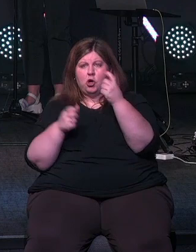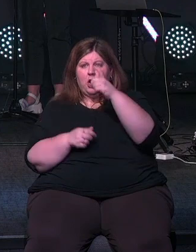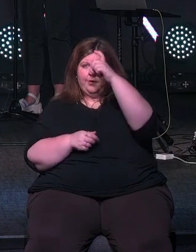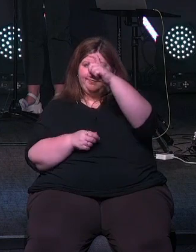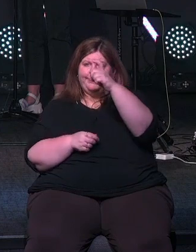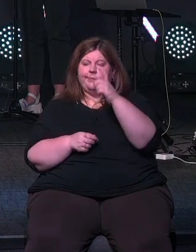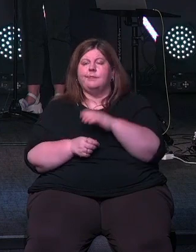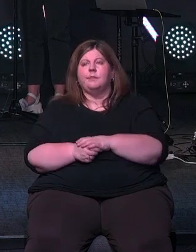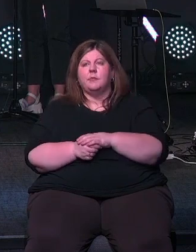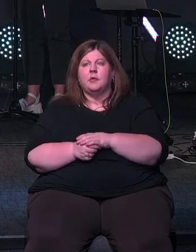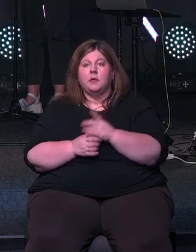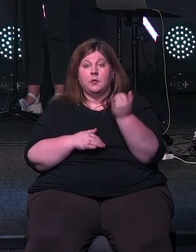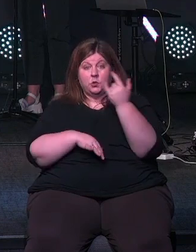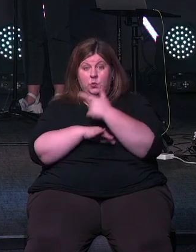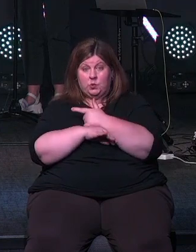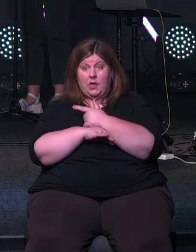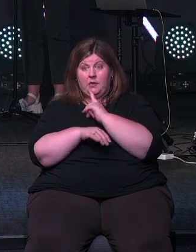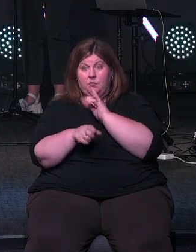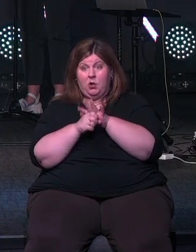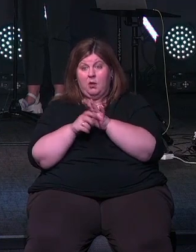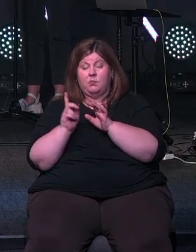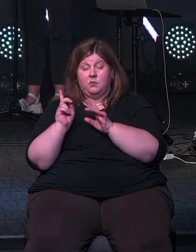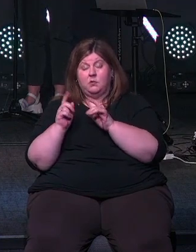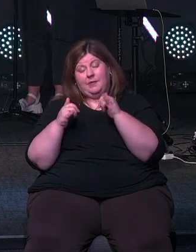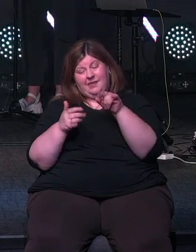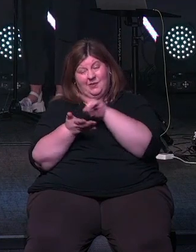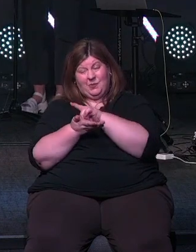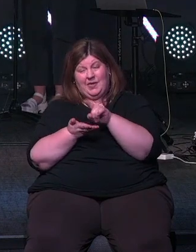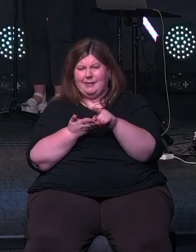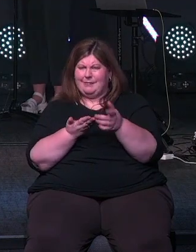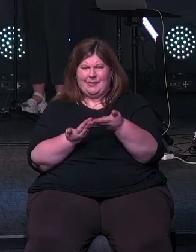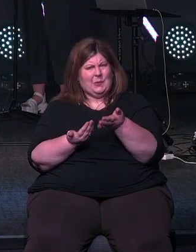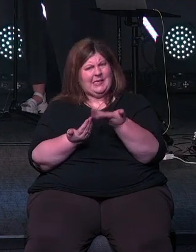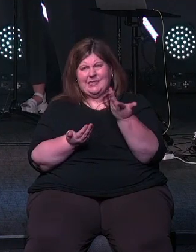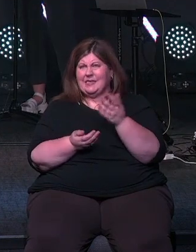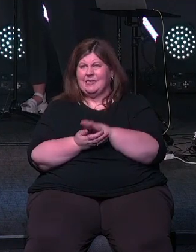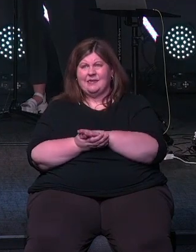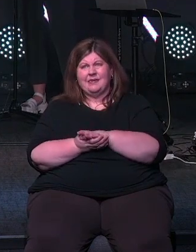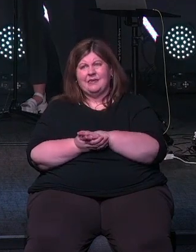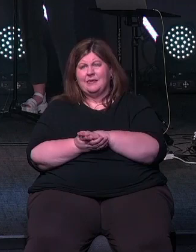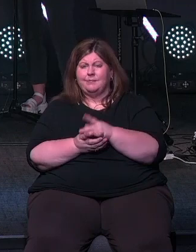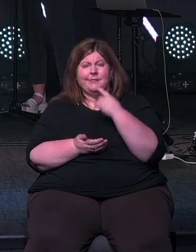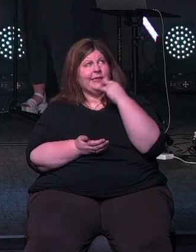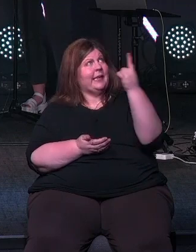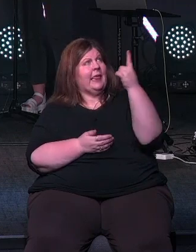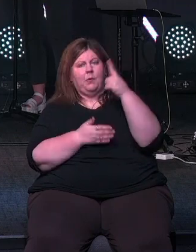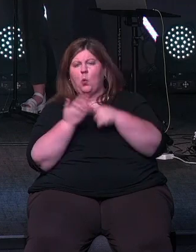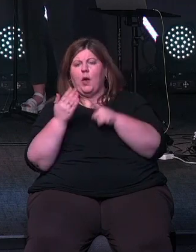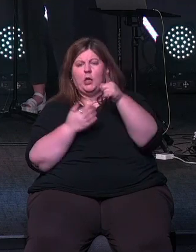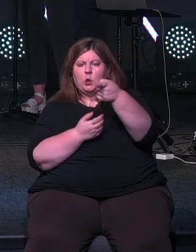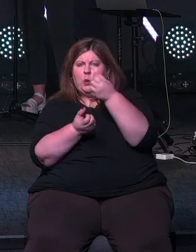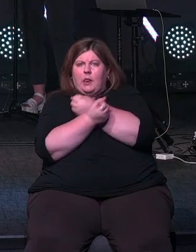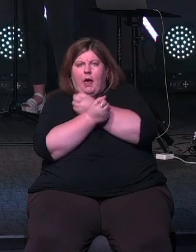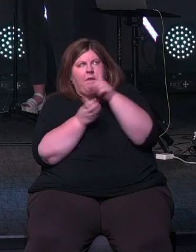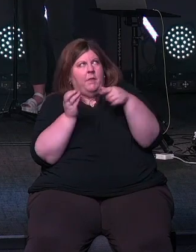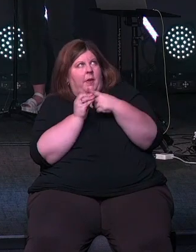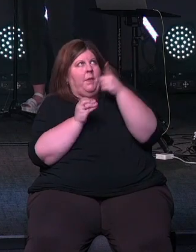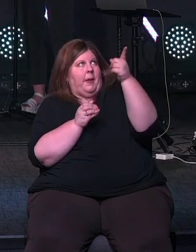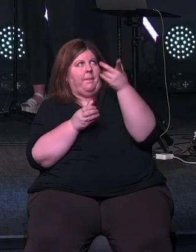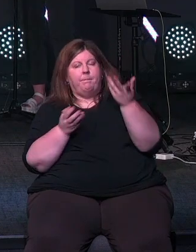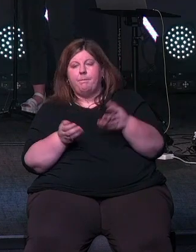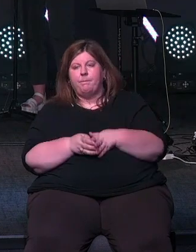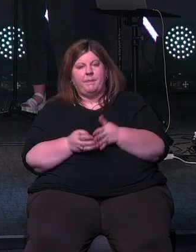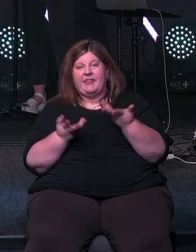car. Today's prompt and this prompt all week, it's so easy. It's just tell God what you love about him. That's